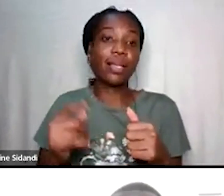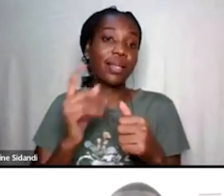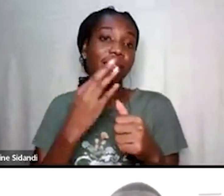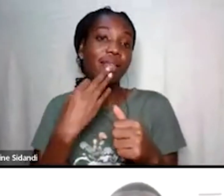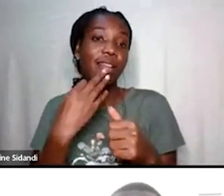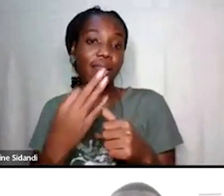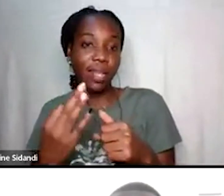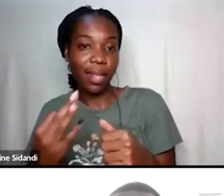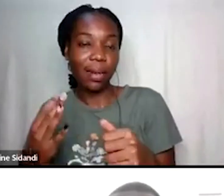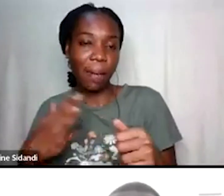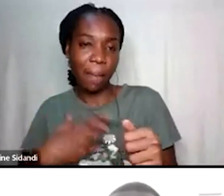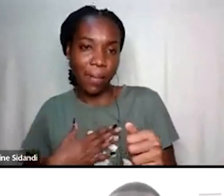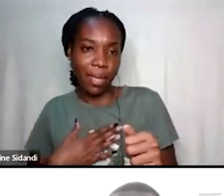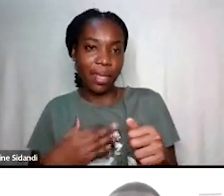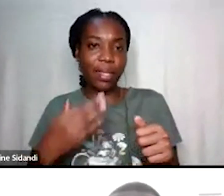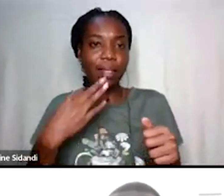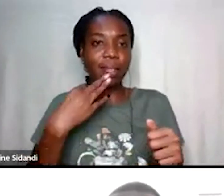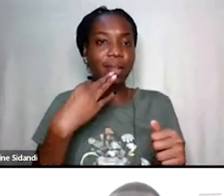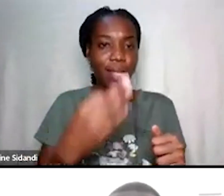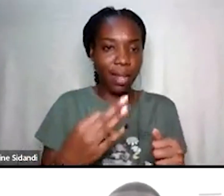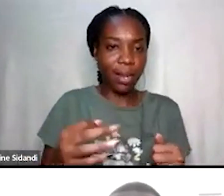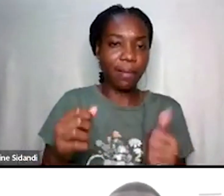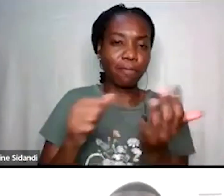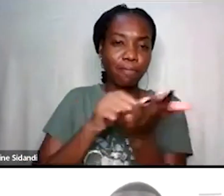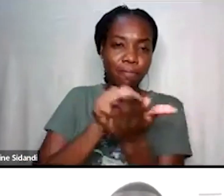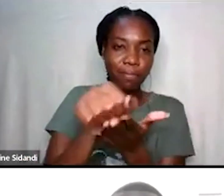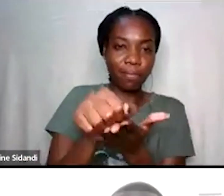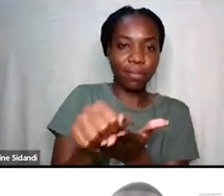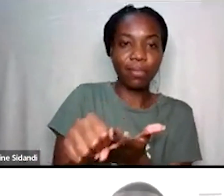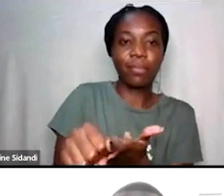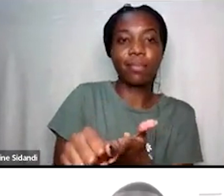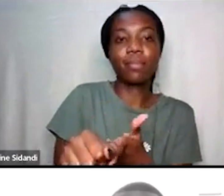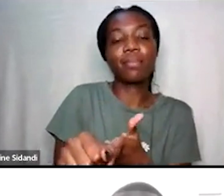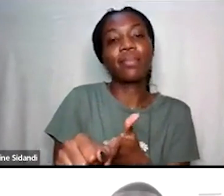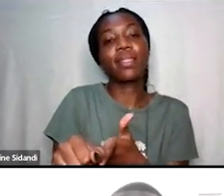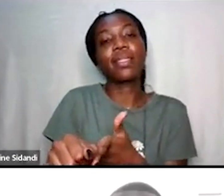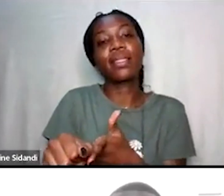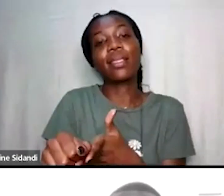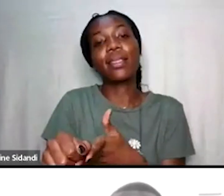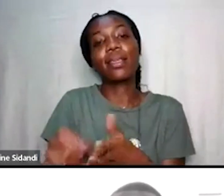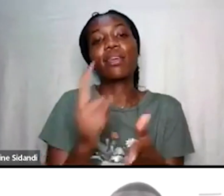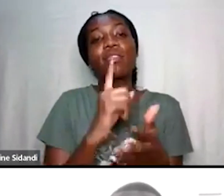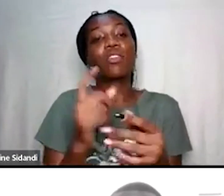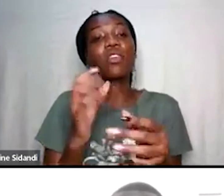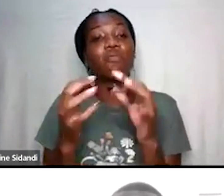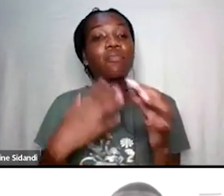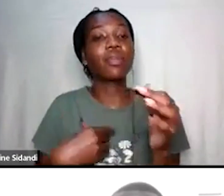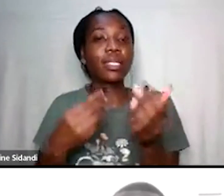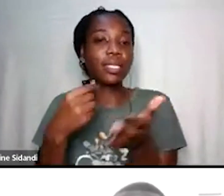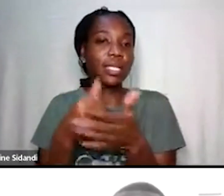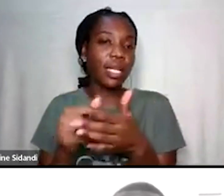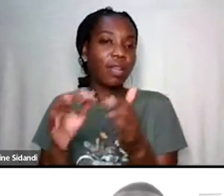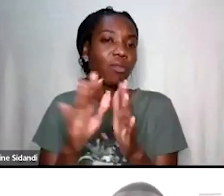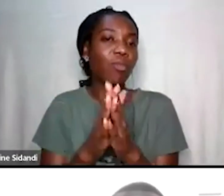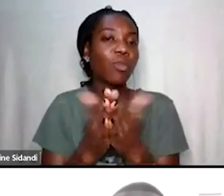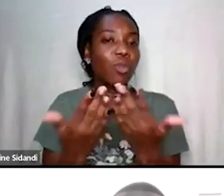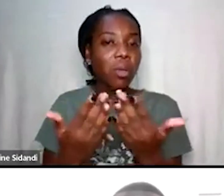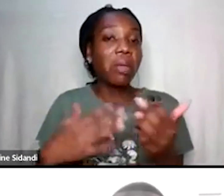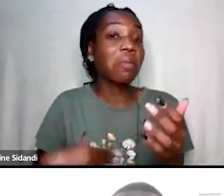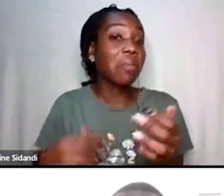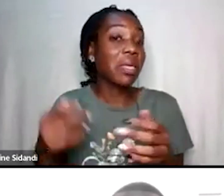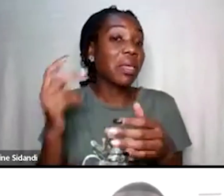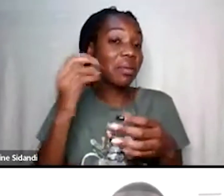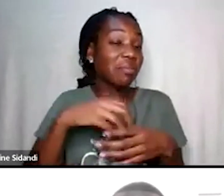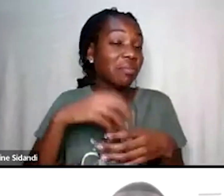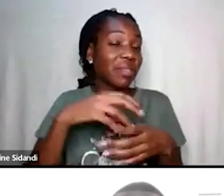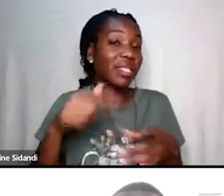300 shillings goes to the publisher. Yeah, so when I sell the books, I love